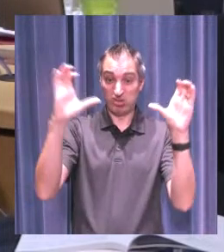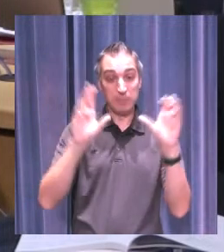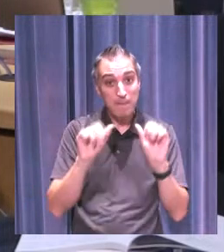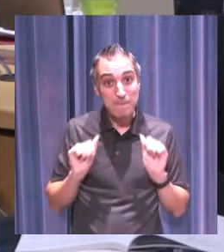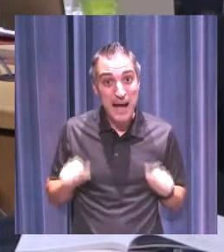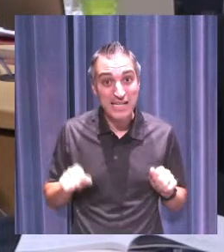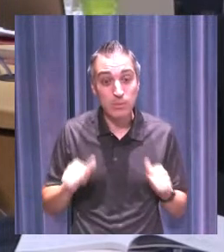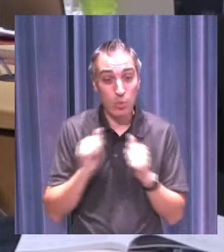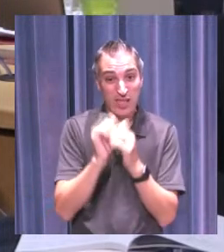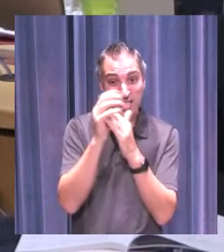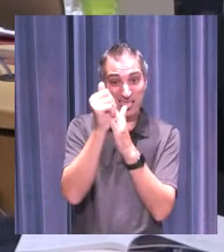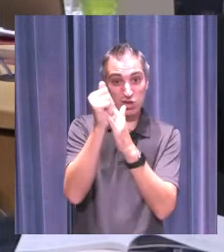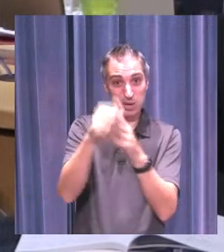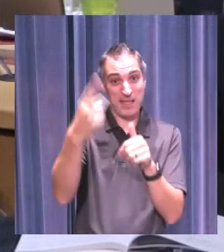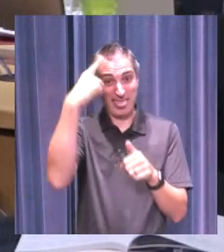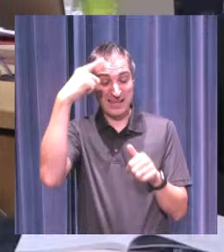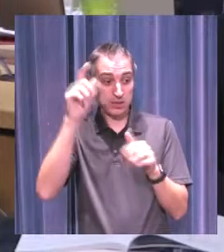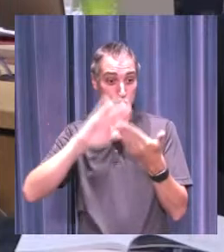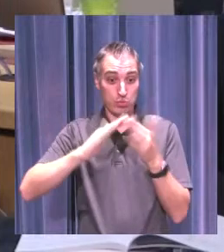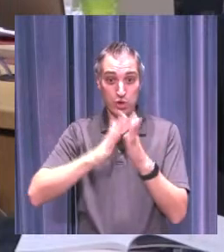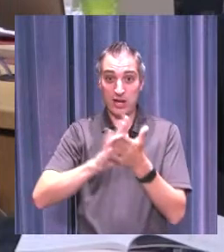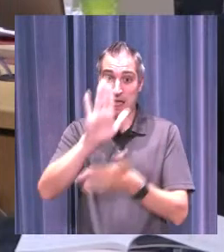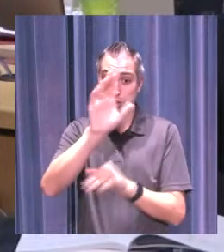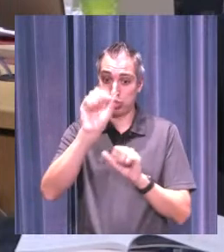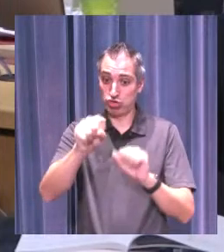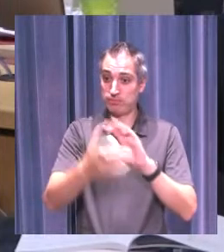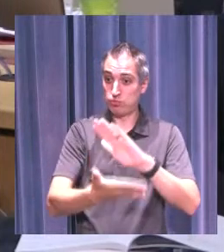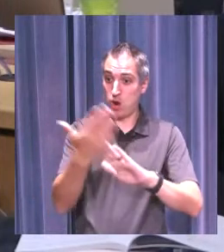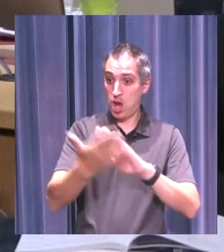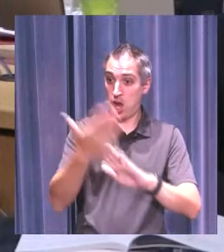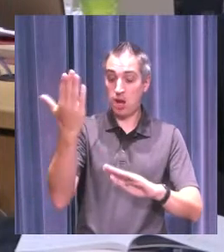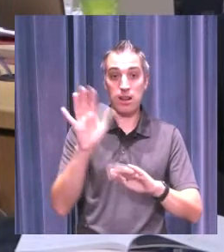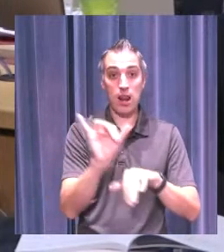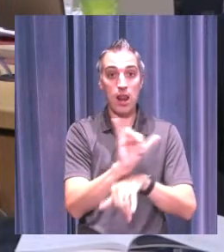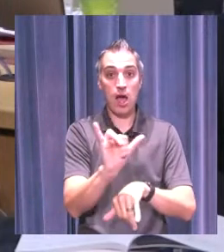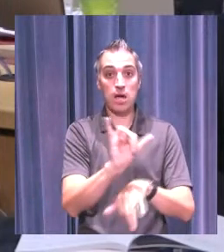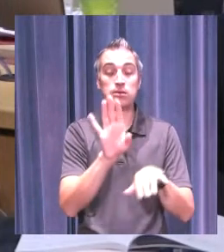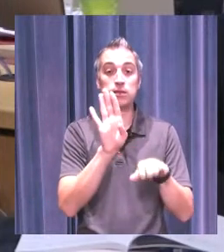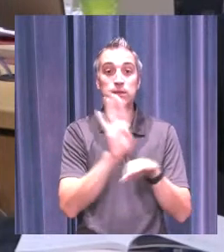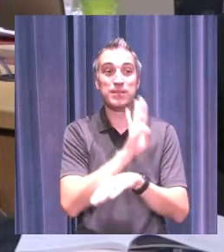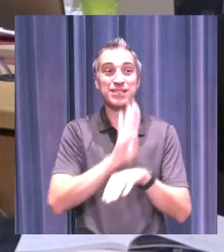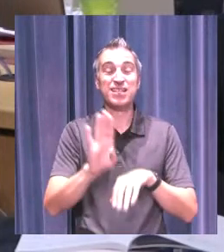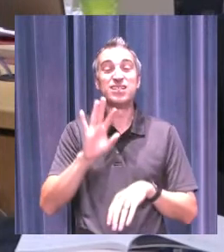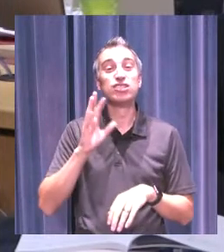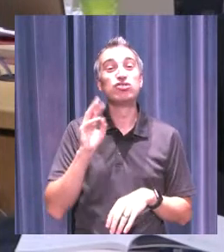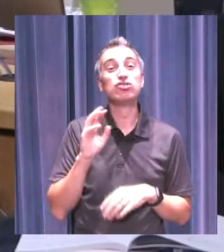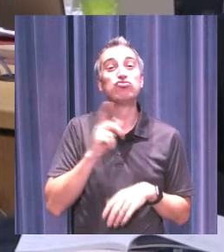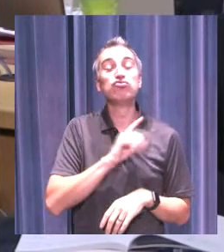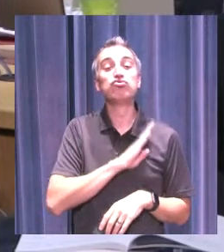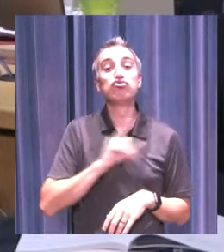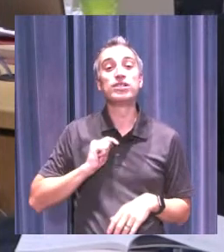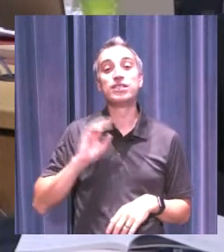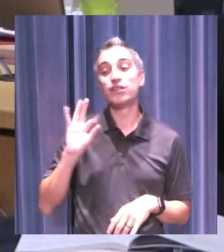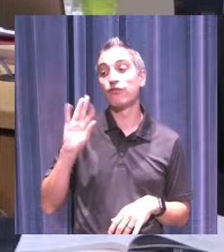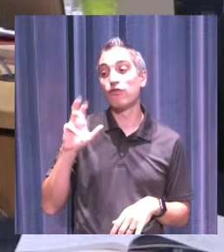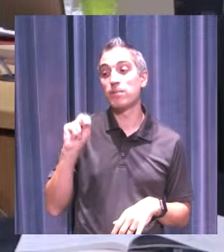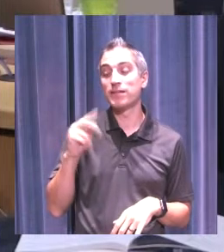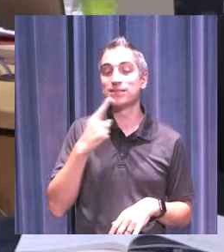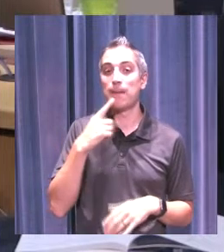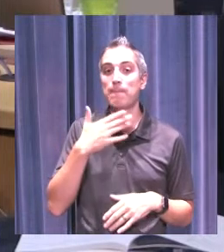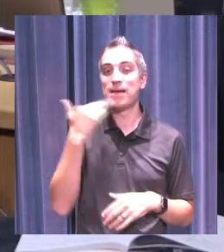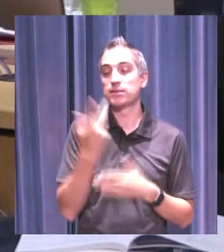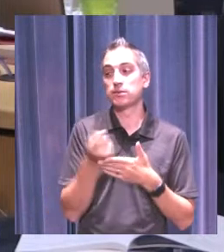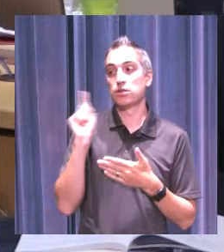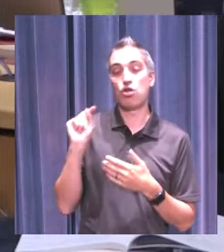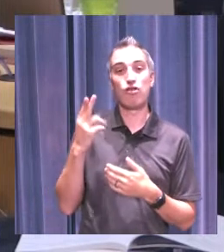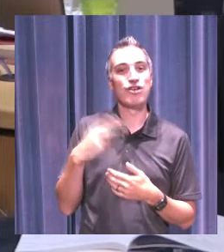with leadership that thinks a community college should be run like a business. Trustee Freeman said it best on Thursday evening when he said that a college is not